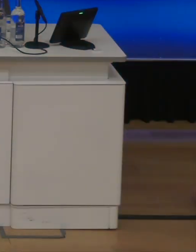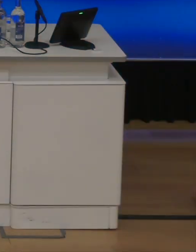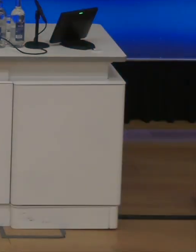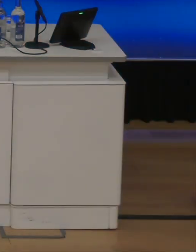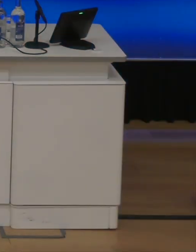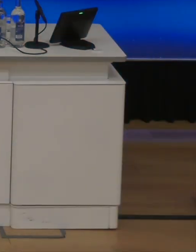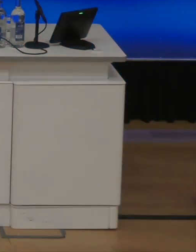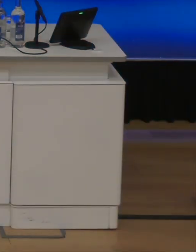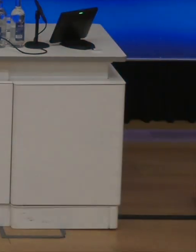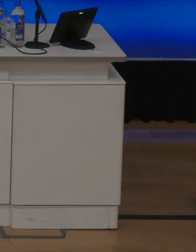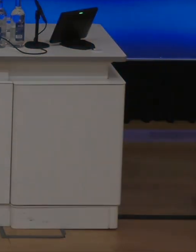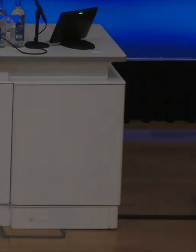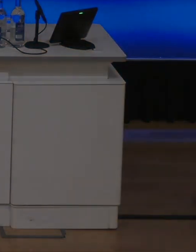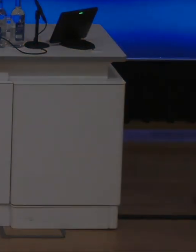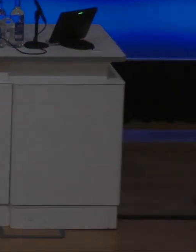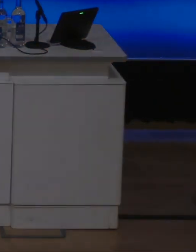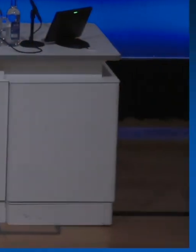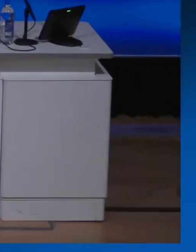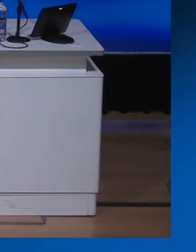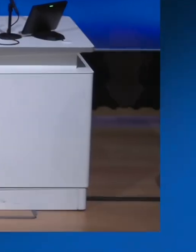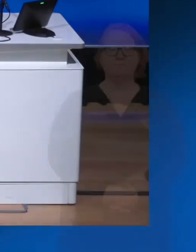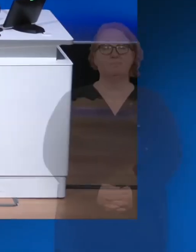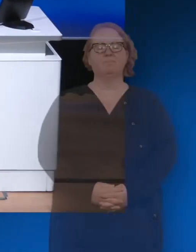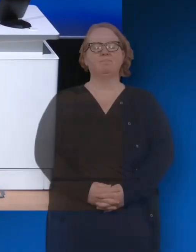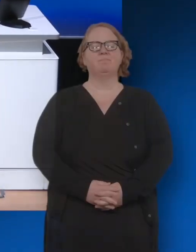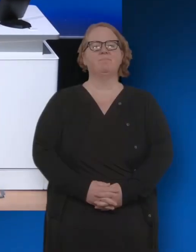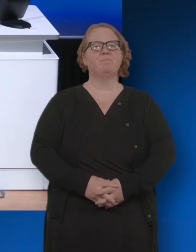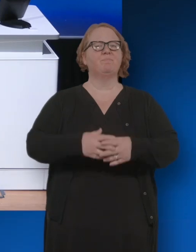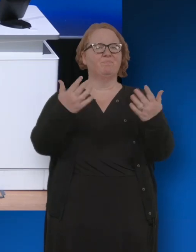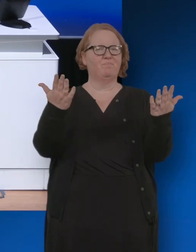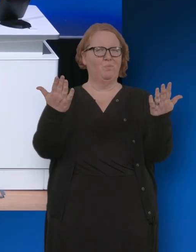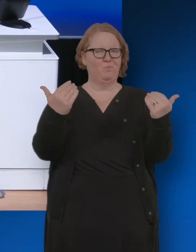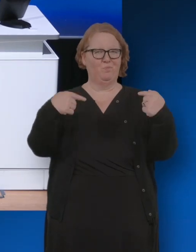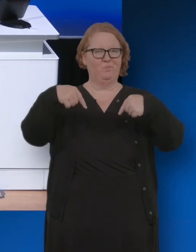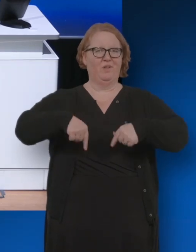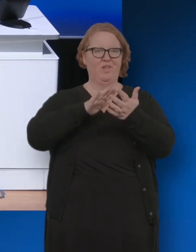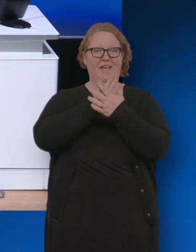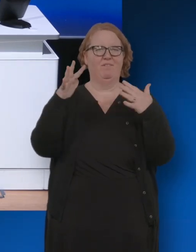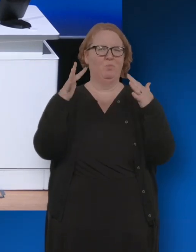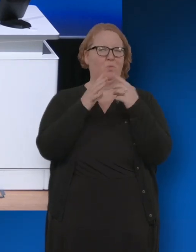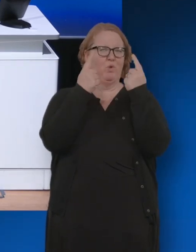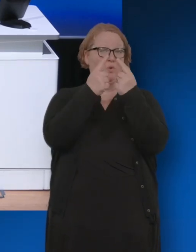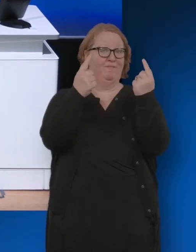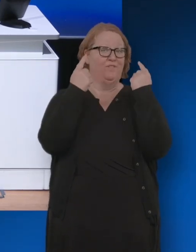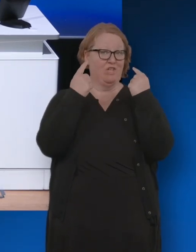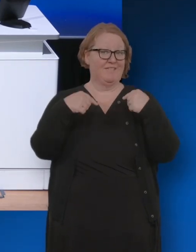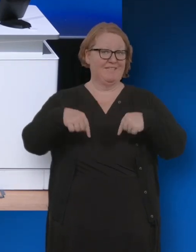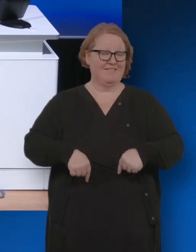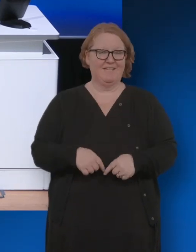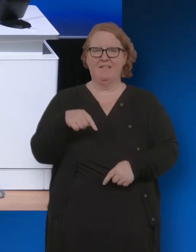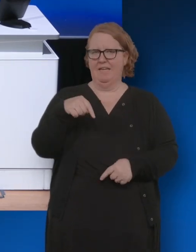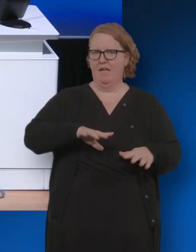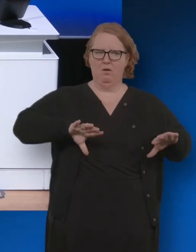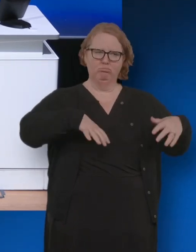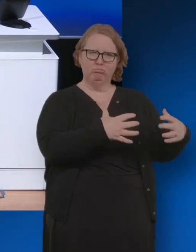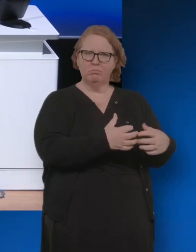Thank you very much, Jane. It's so lovely to see so many people here. So welcome to Heriot-Watt University. We are a